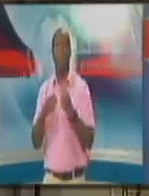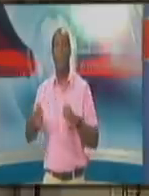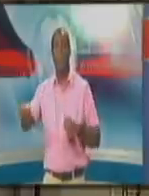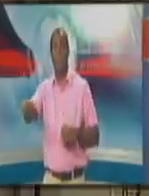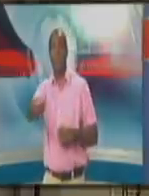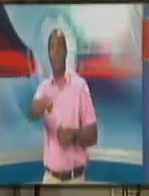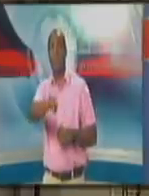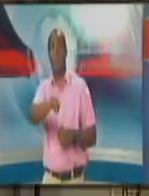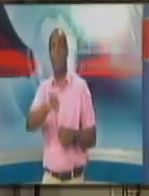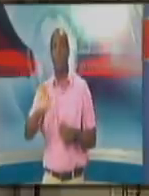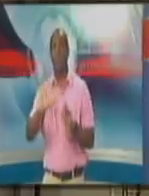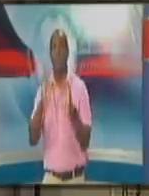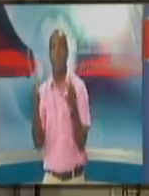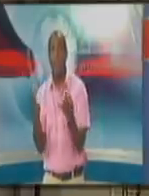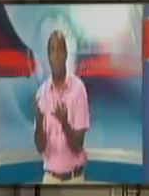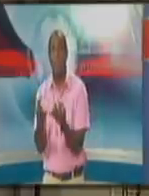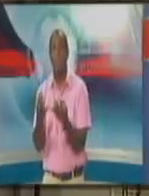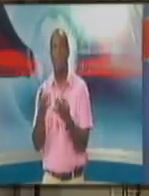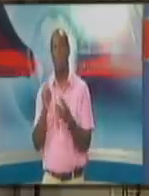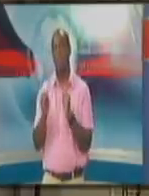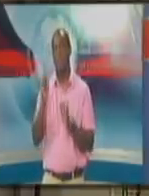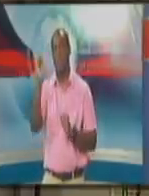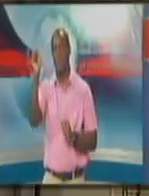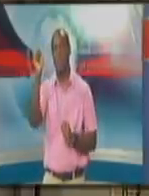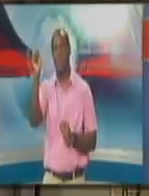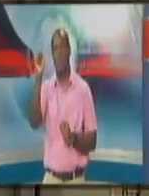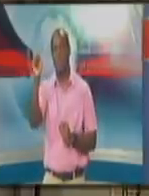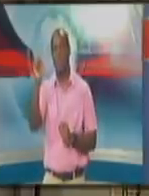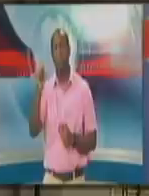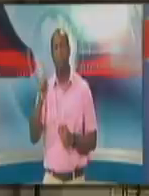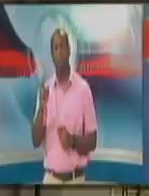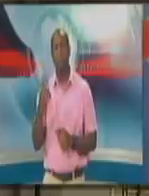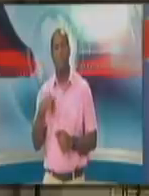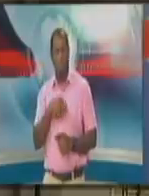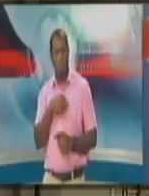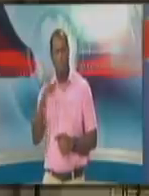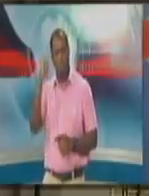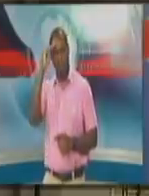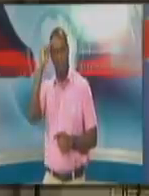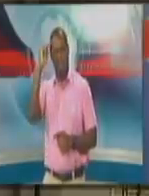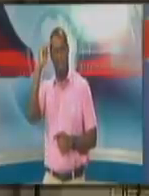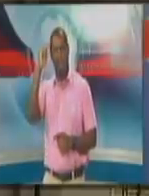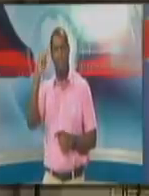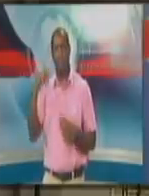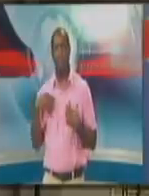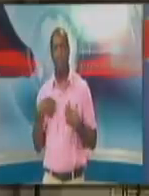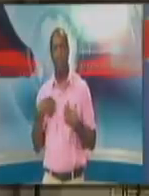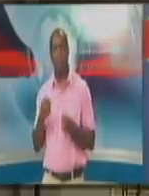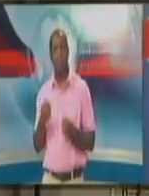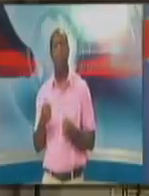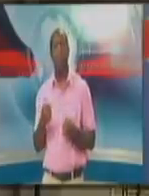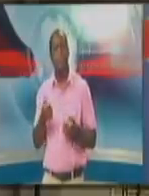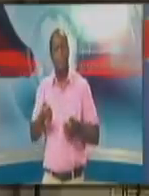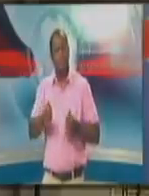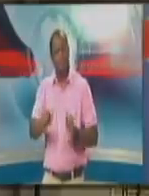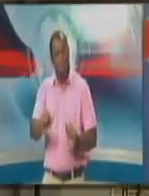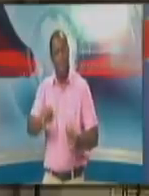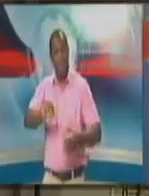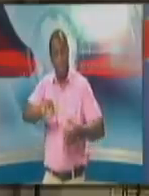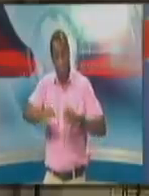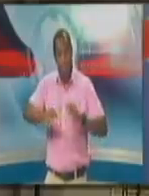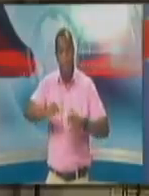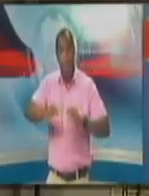Tobago. All of us cope at the Ministry of Health. And I'll tell you something. We meet 7:45 every